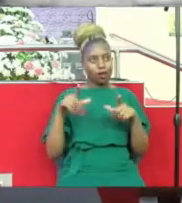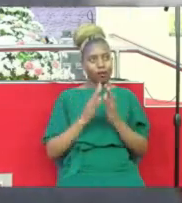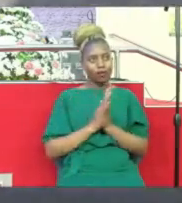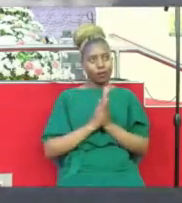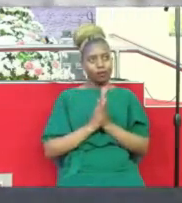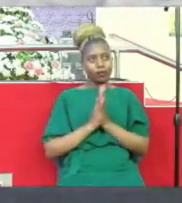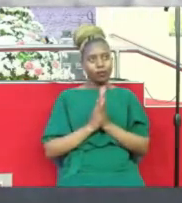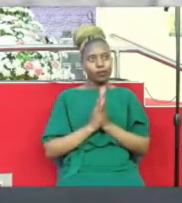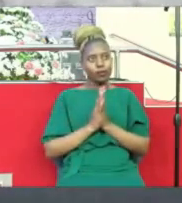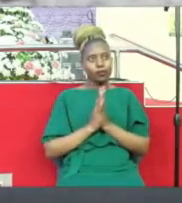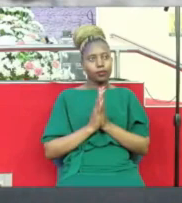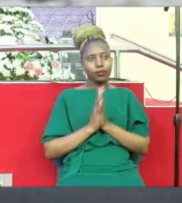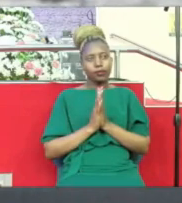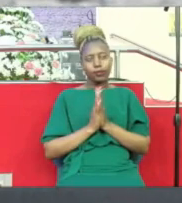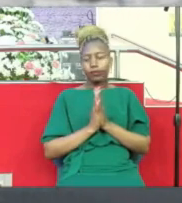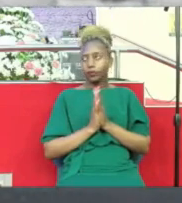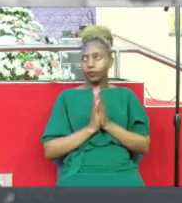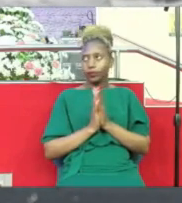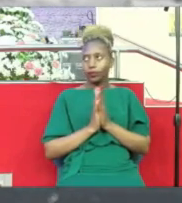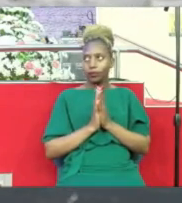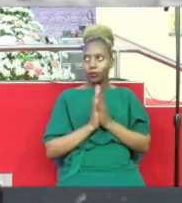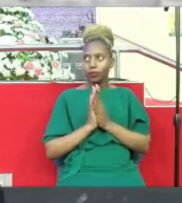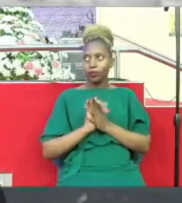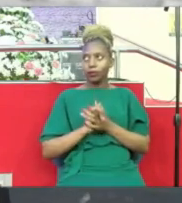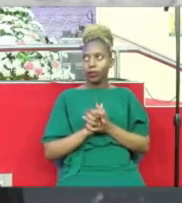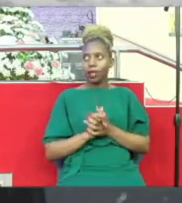So that even if the diagnosis said Down